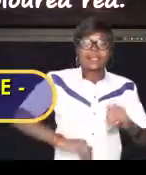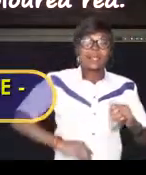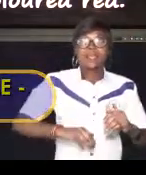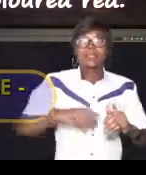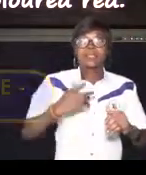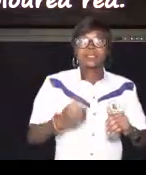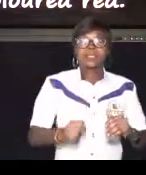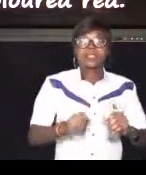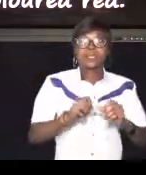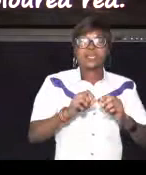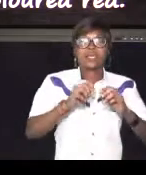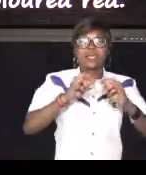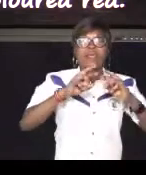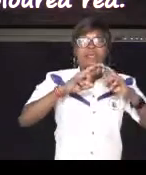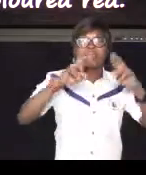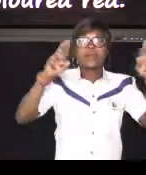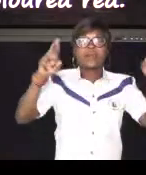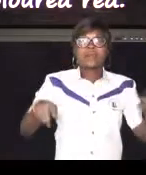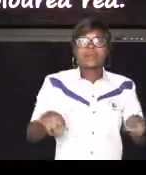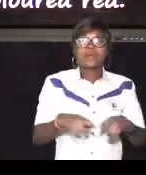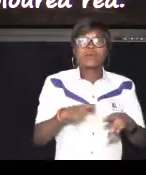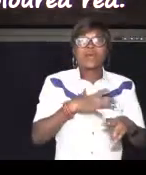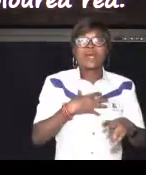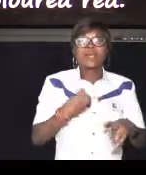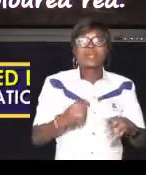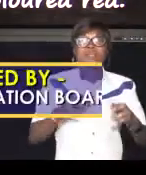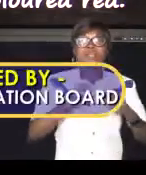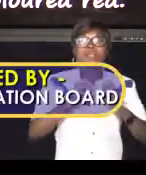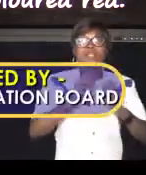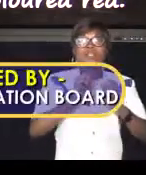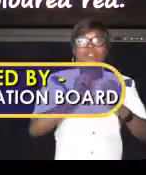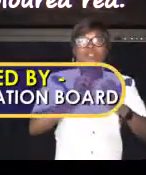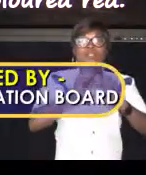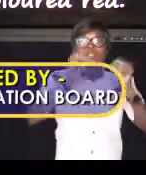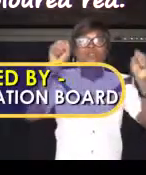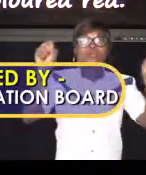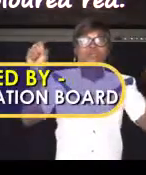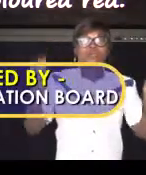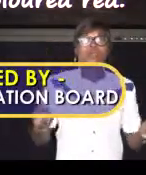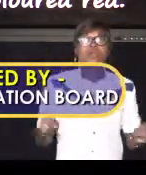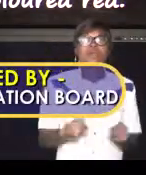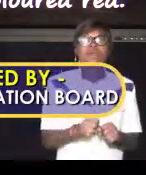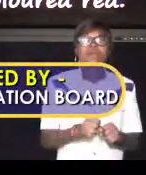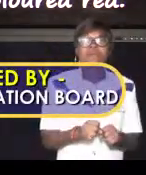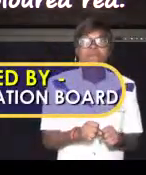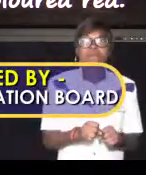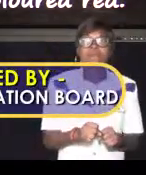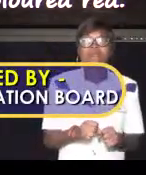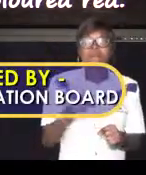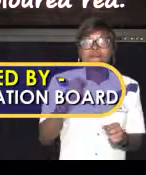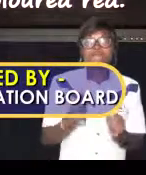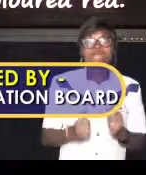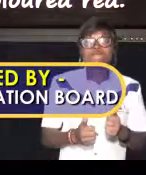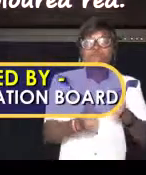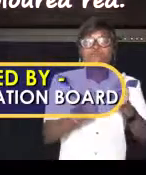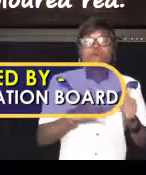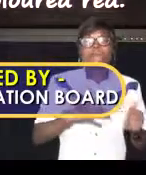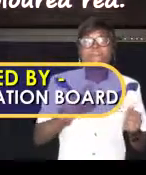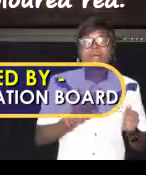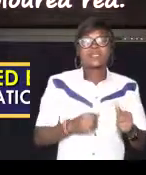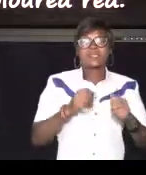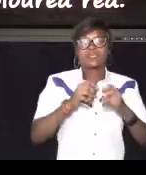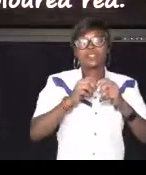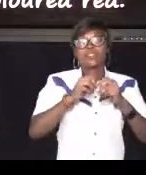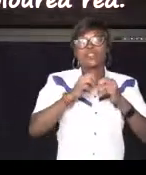than the rectangle. We don't know what the area is. We just know that the circle has the largest area, followed by the